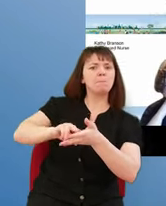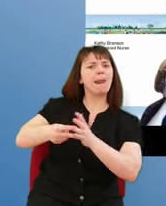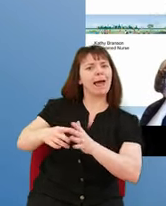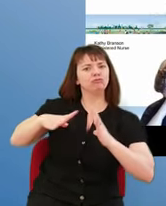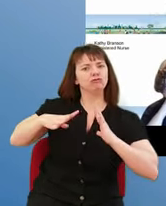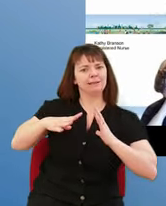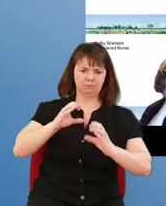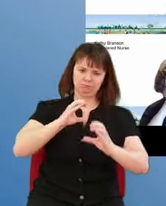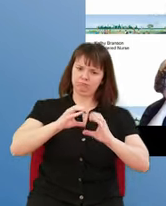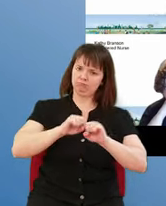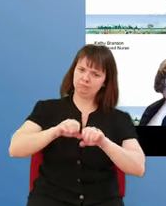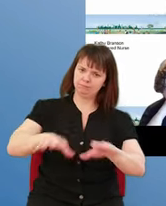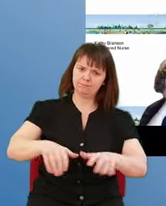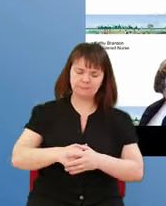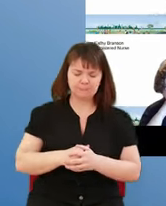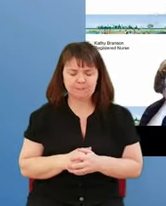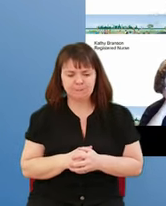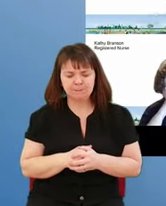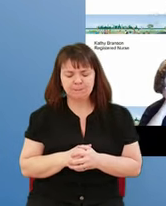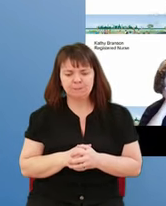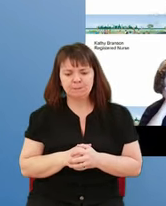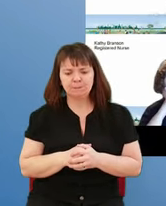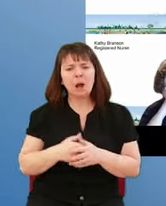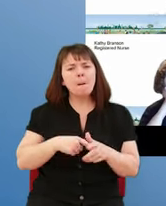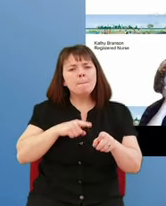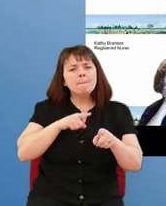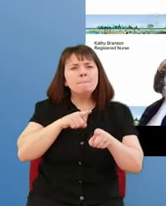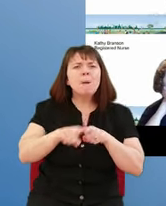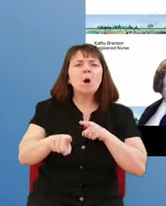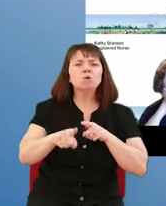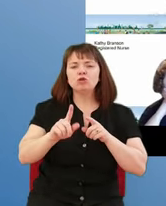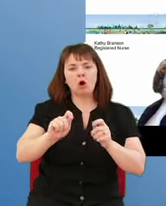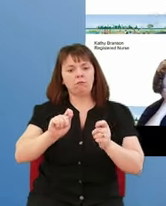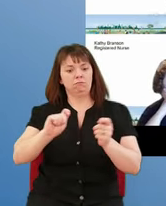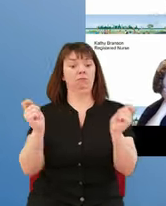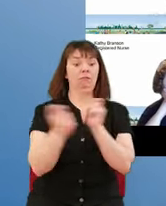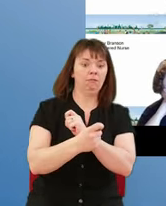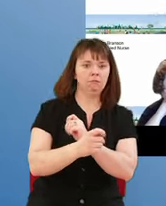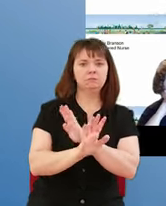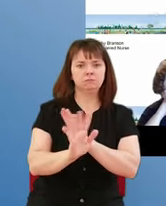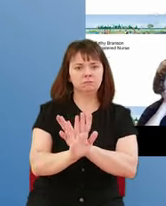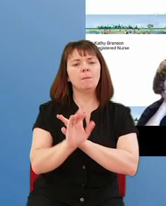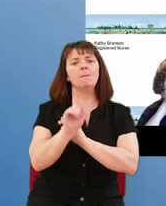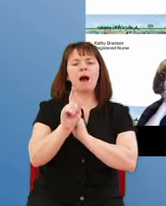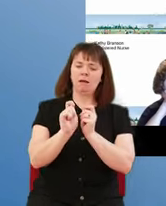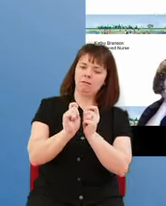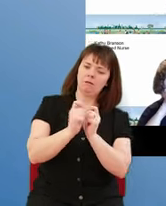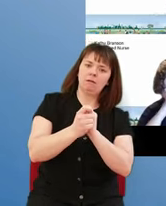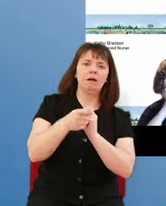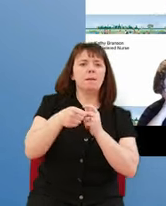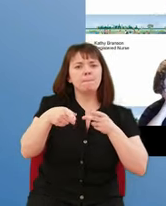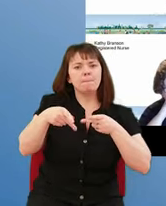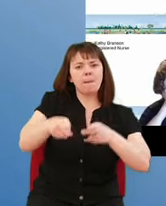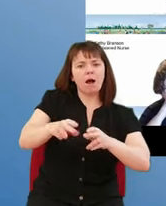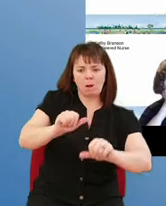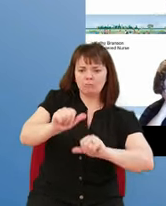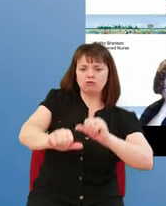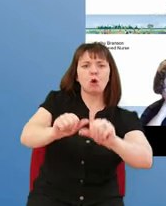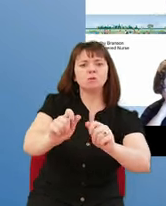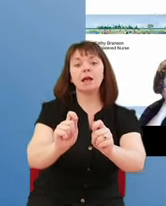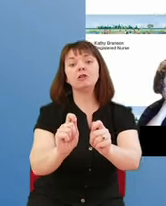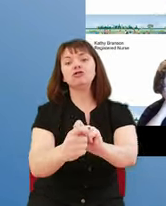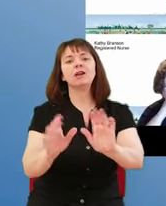provision. So a majority of the elements that have either been decommissioned is because we have alternative services already in place, and